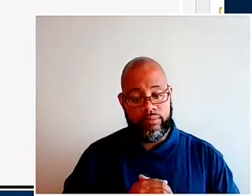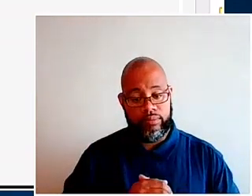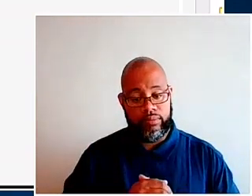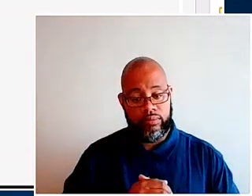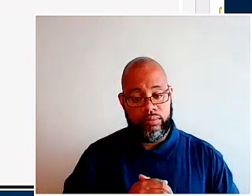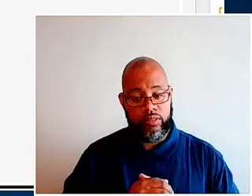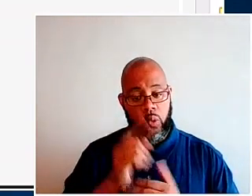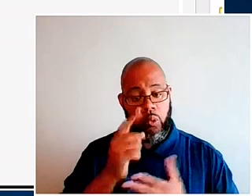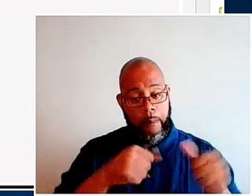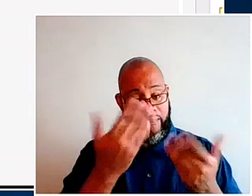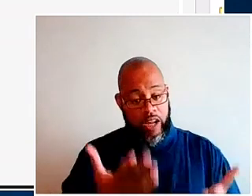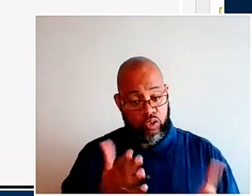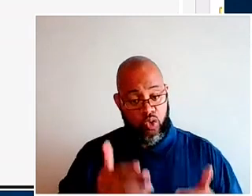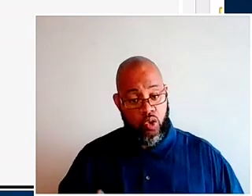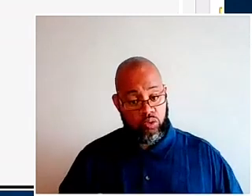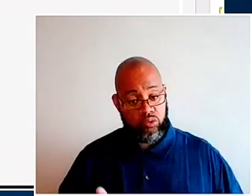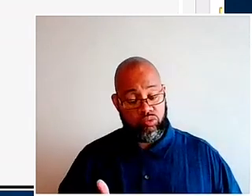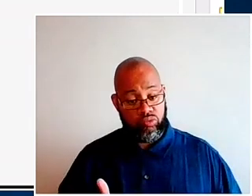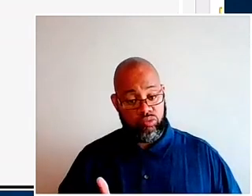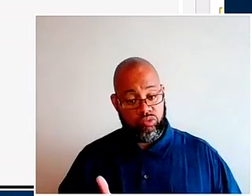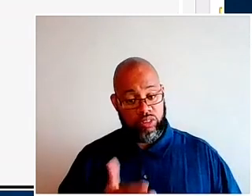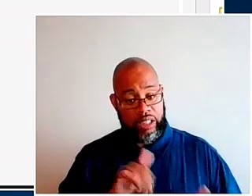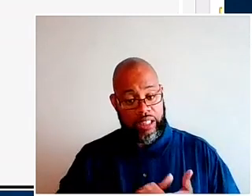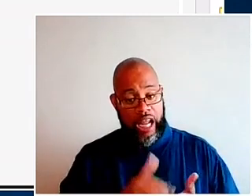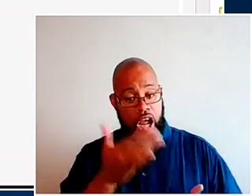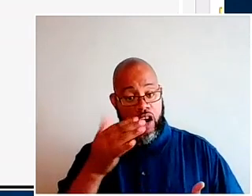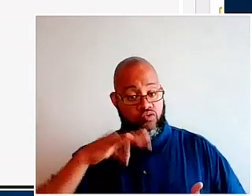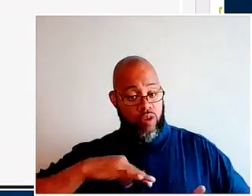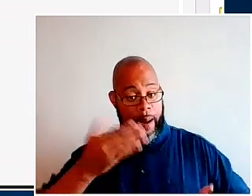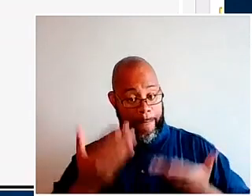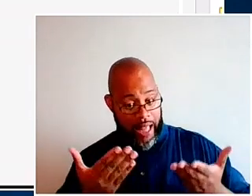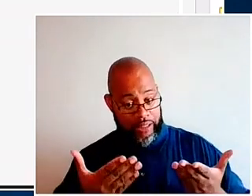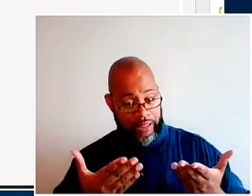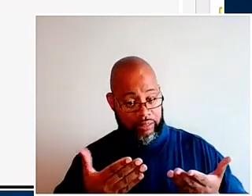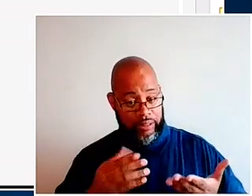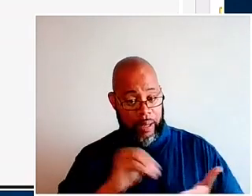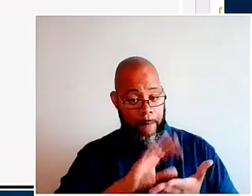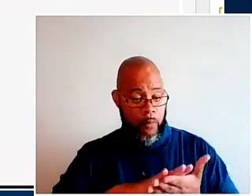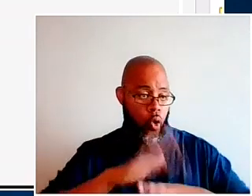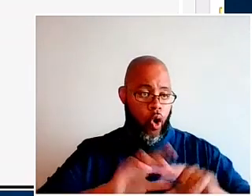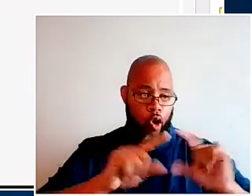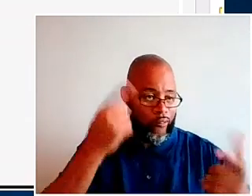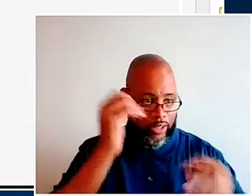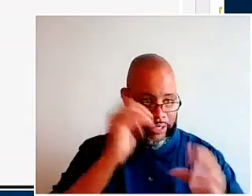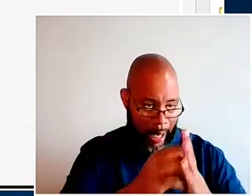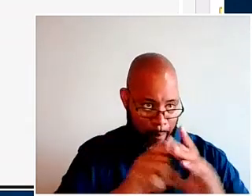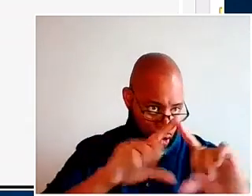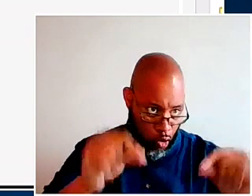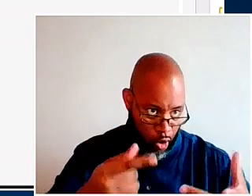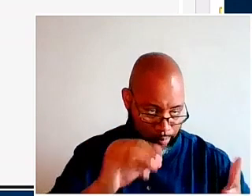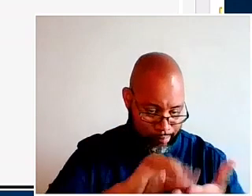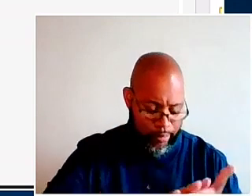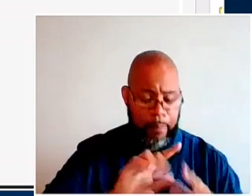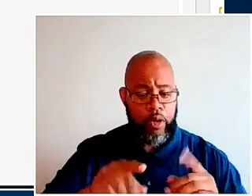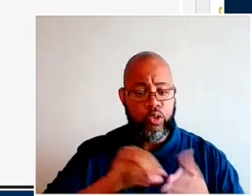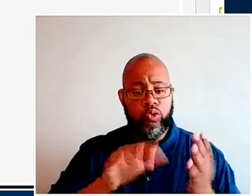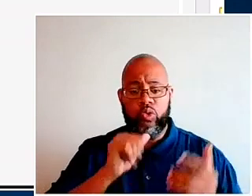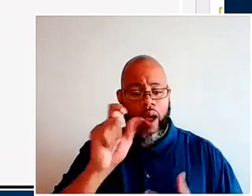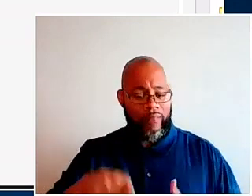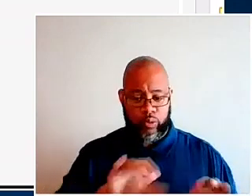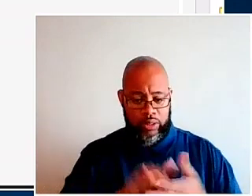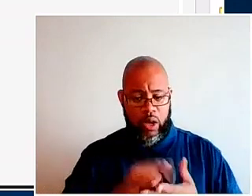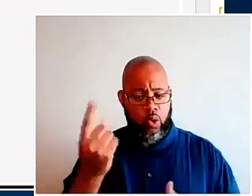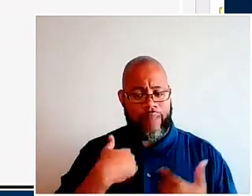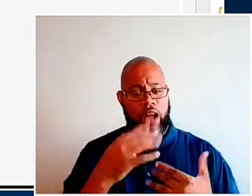what the provider is offering, having that credit balance put on, for instance, a card. However, students don't have to do that. They always